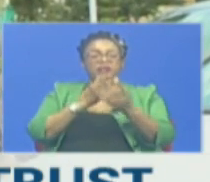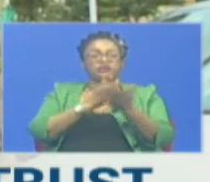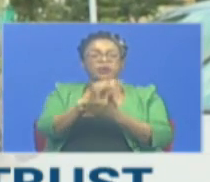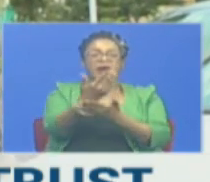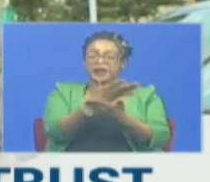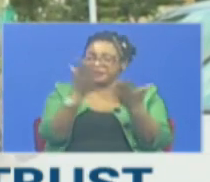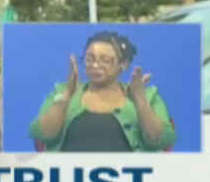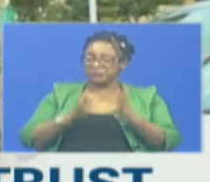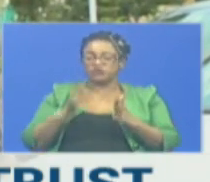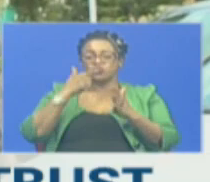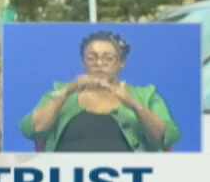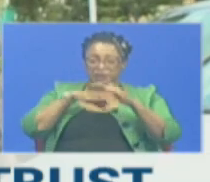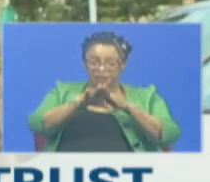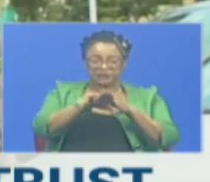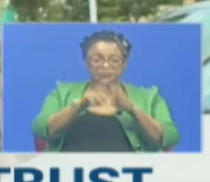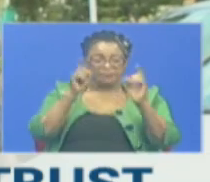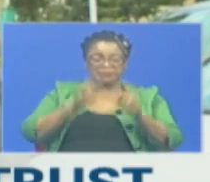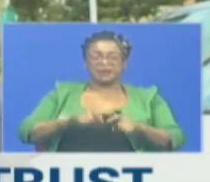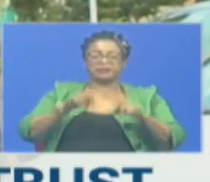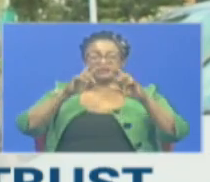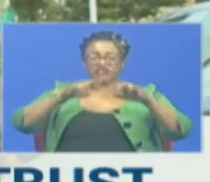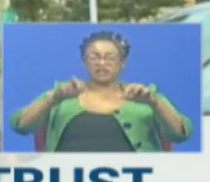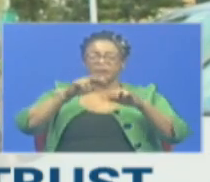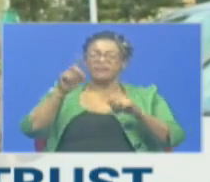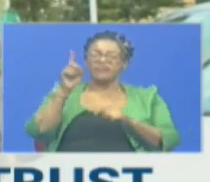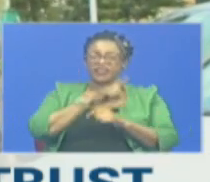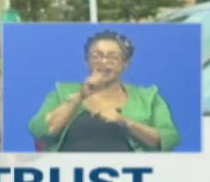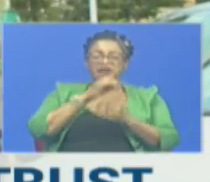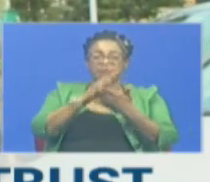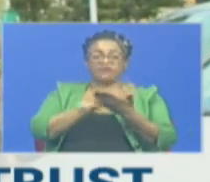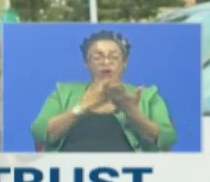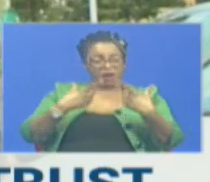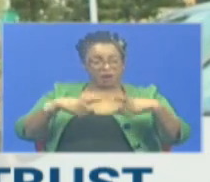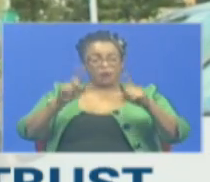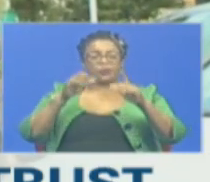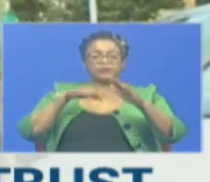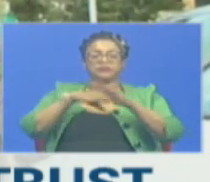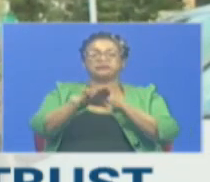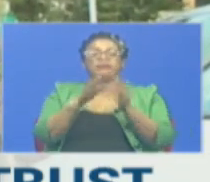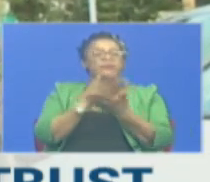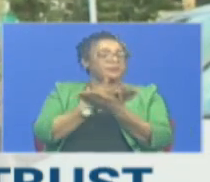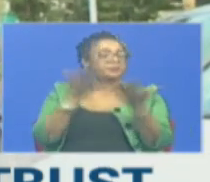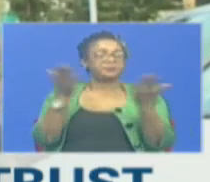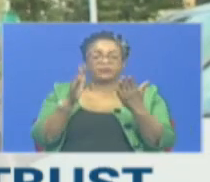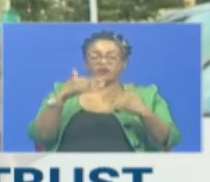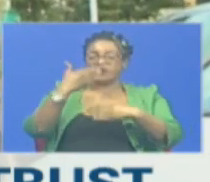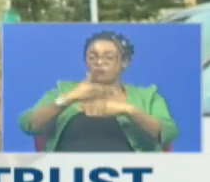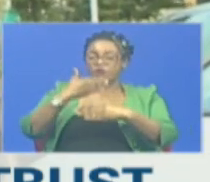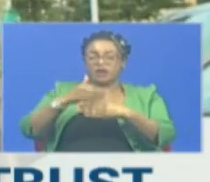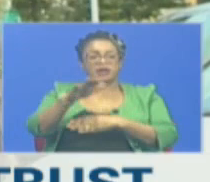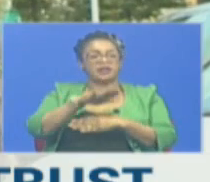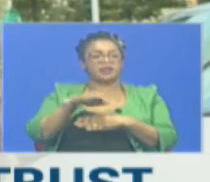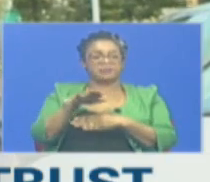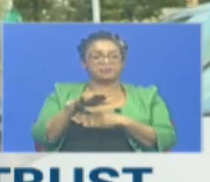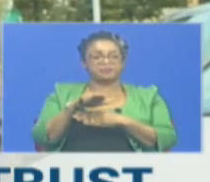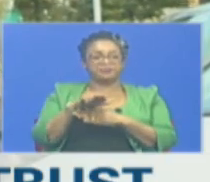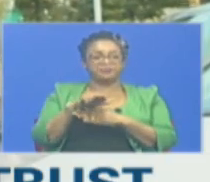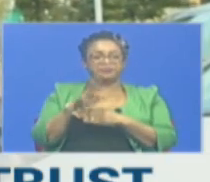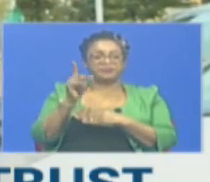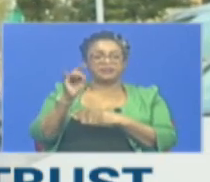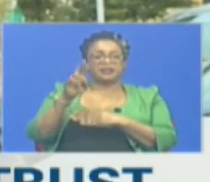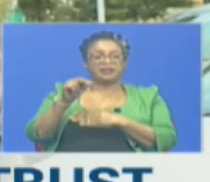country has to have been checked thoroughly before they are allowed at any of those border points. Kennedy